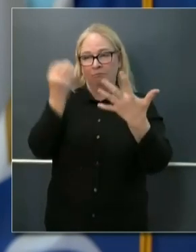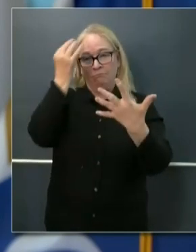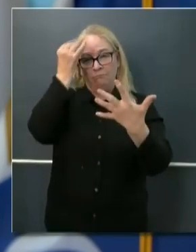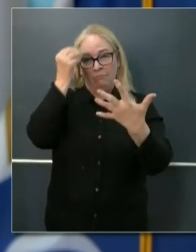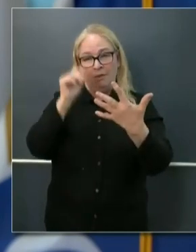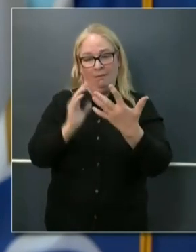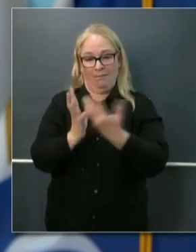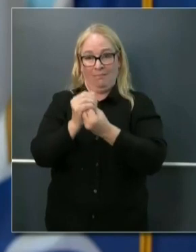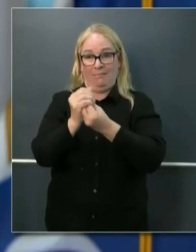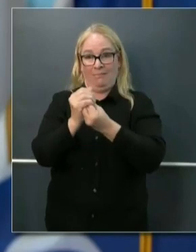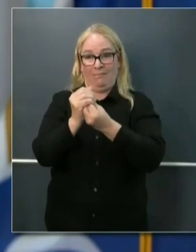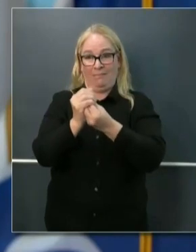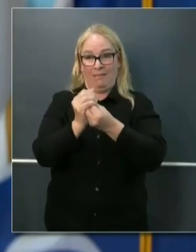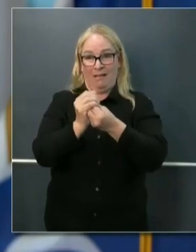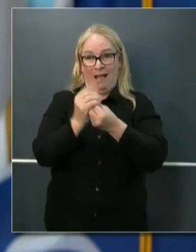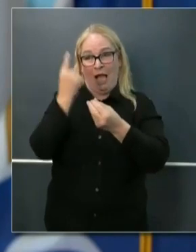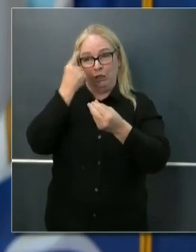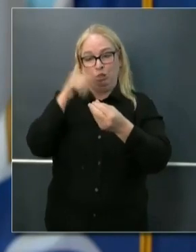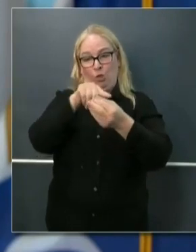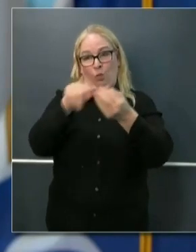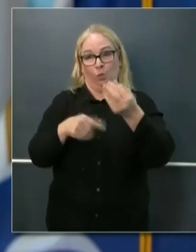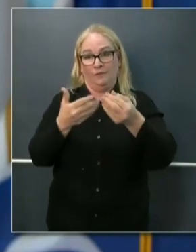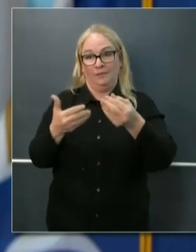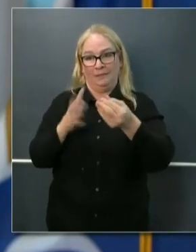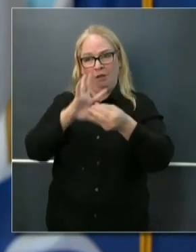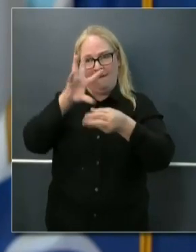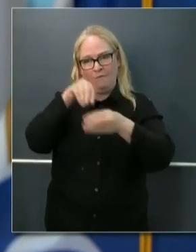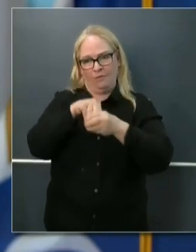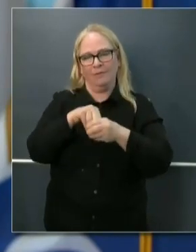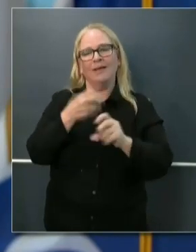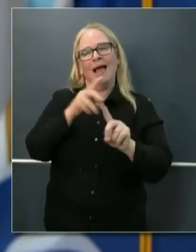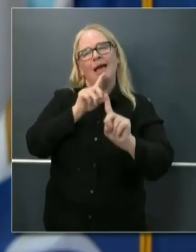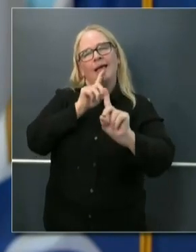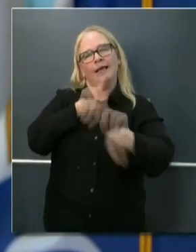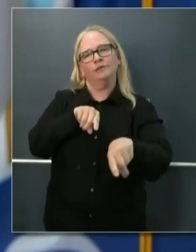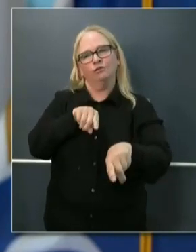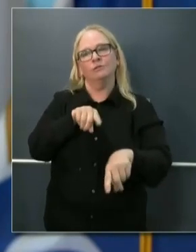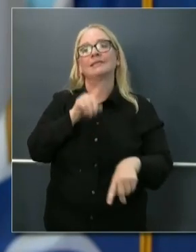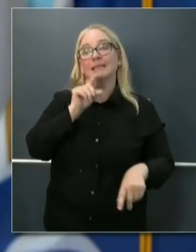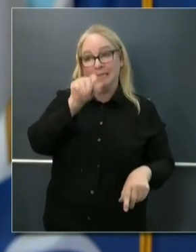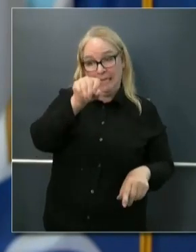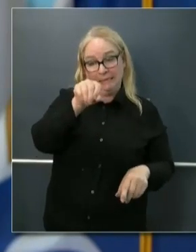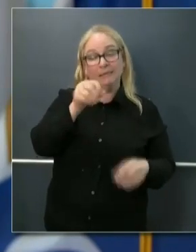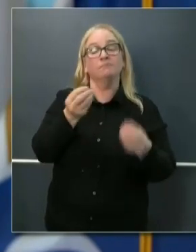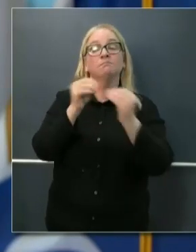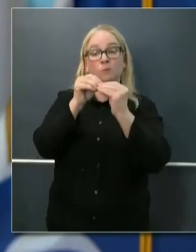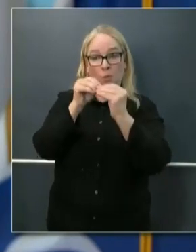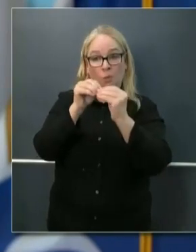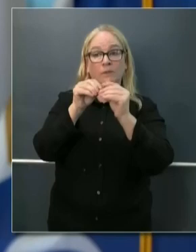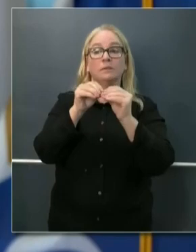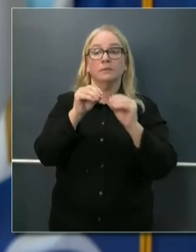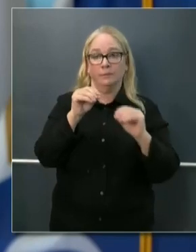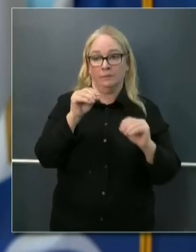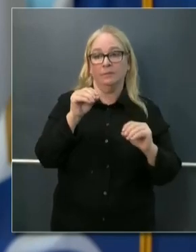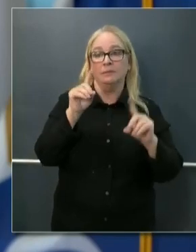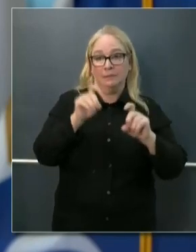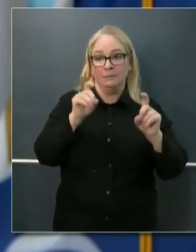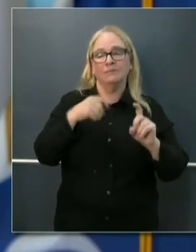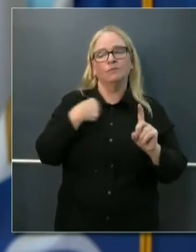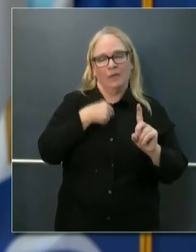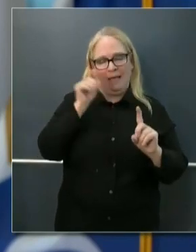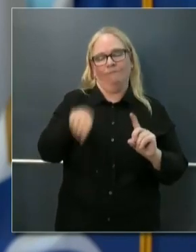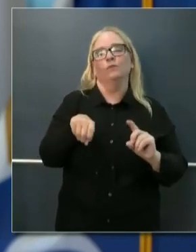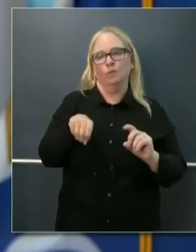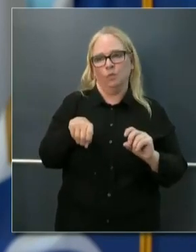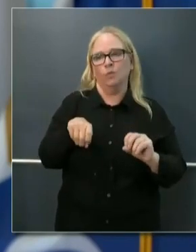sort of stack up to a frame where, yes, we believe more we can do in this space, much more than we're currently doing.